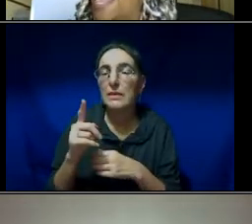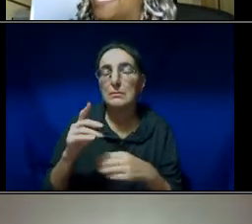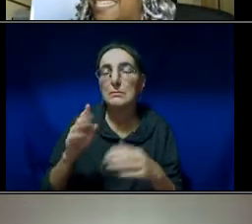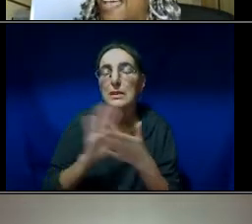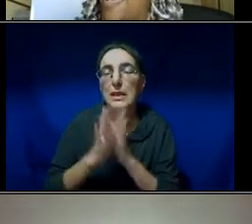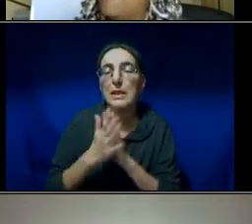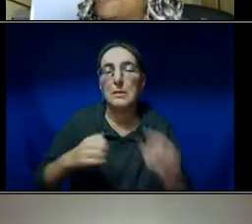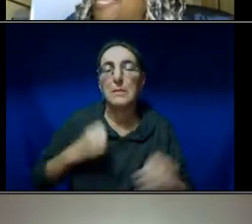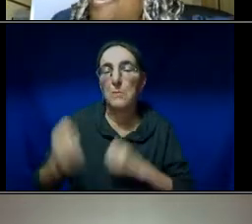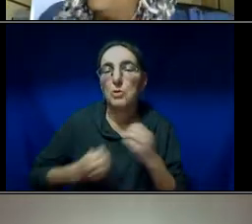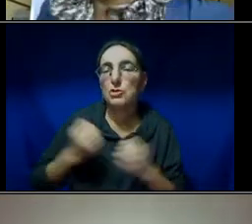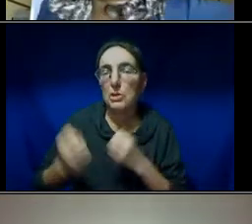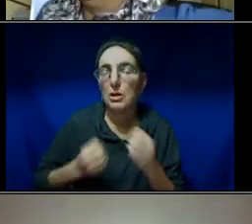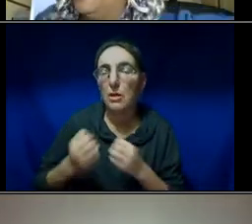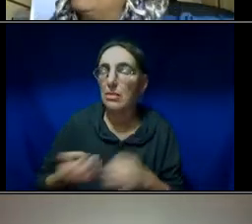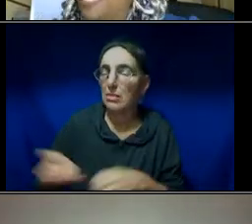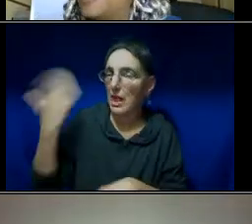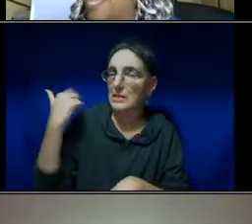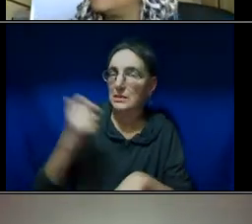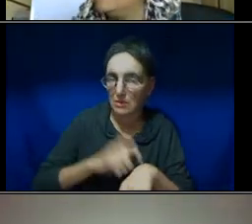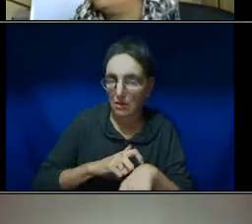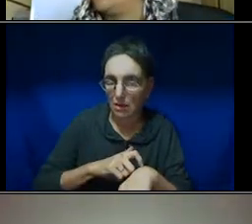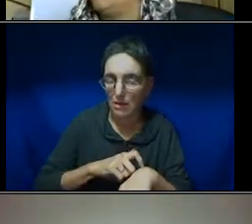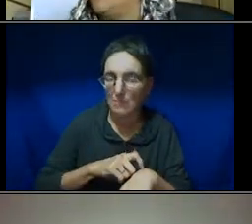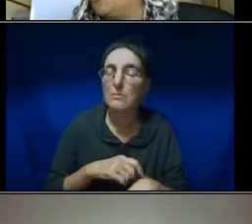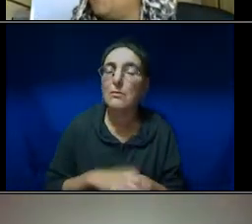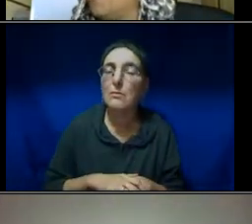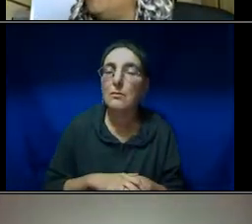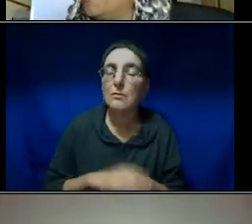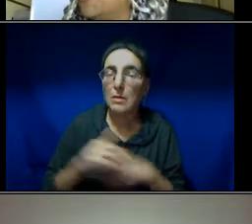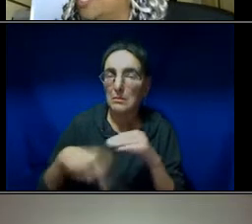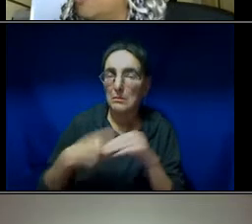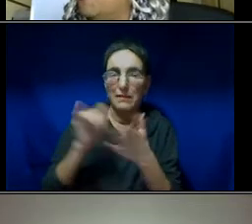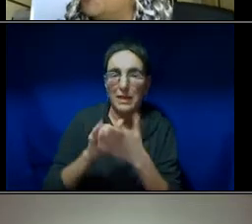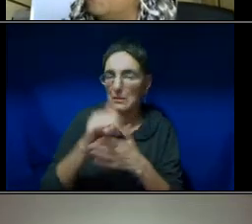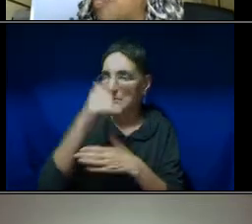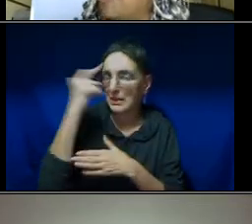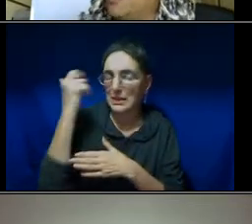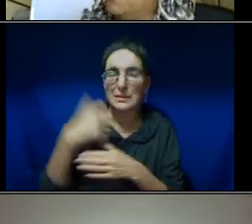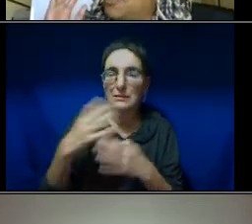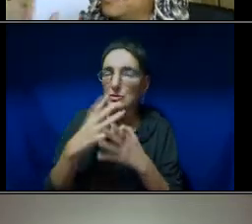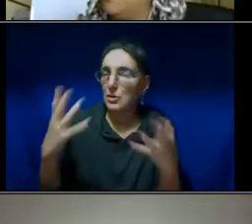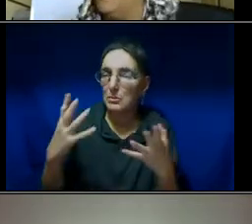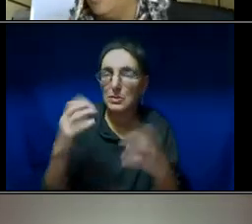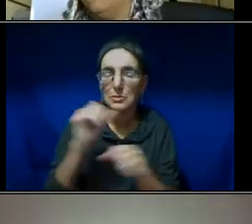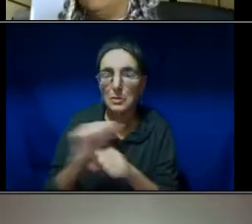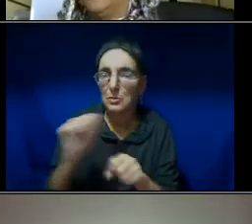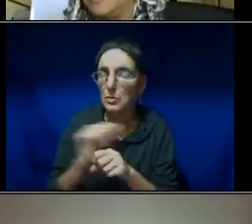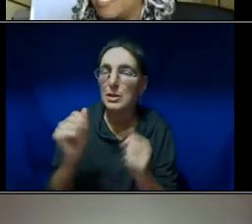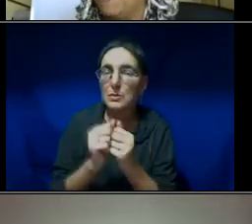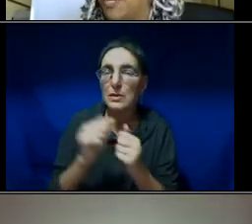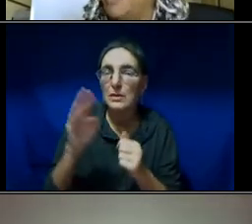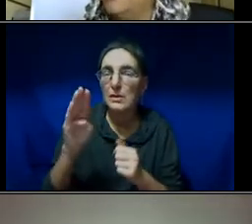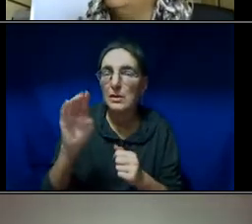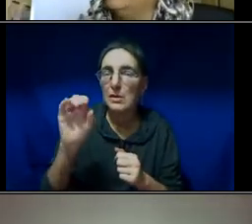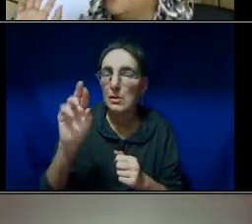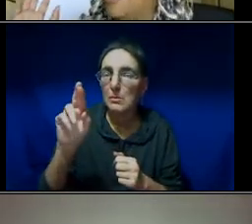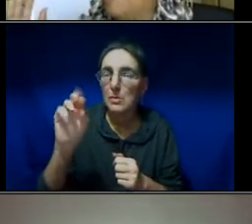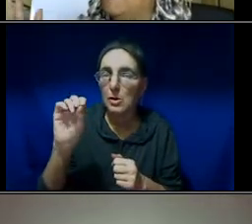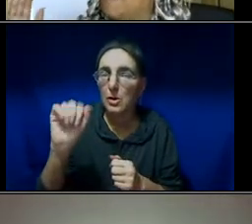that last time because of so much of what we've been working with broadband, where it's like we give input